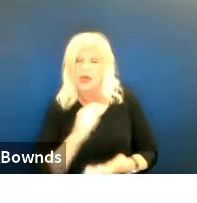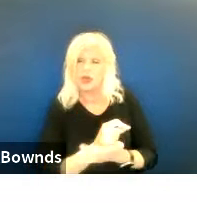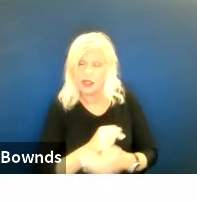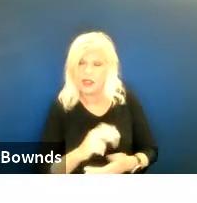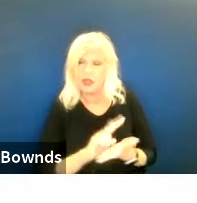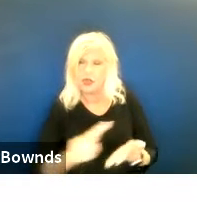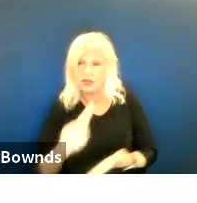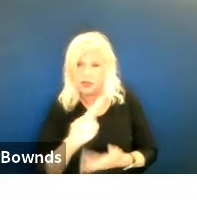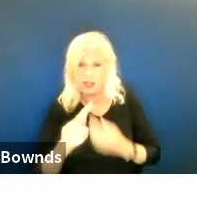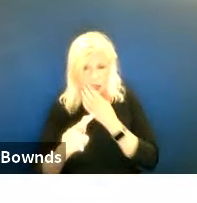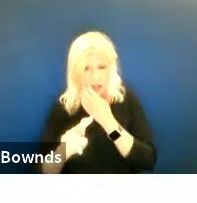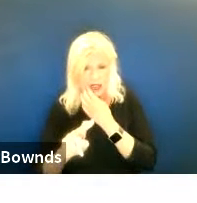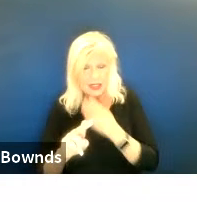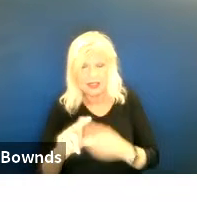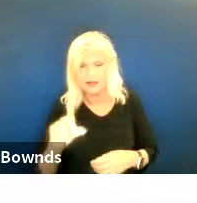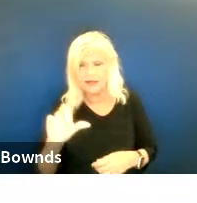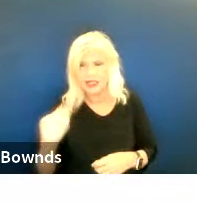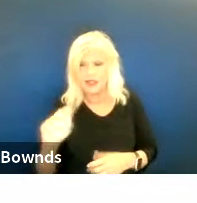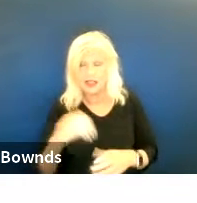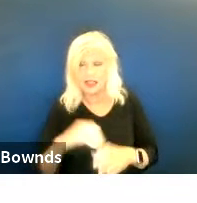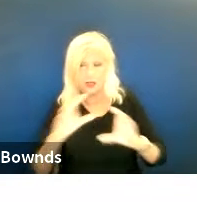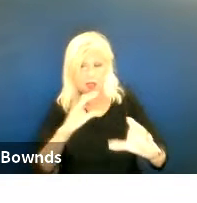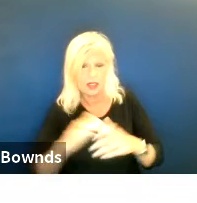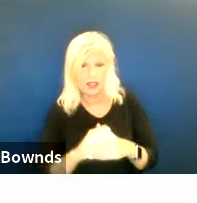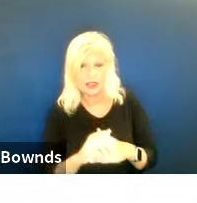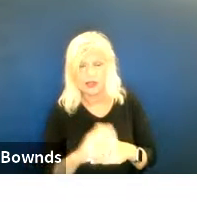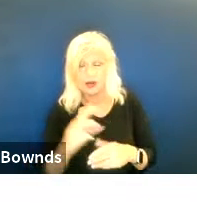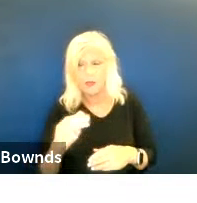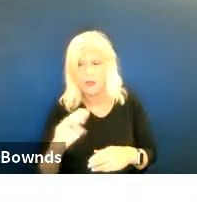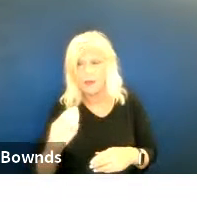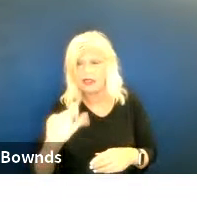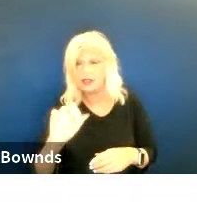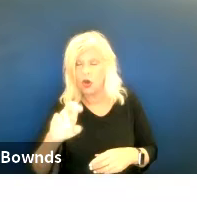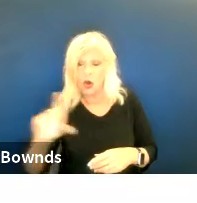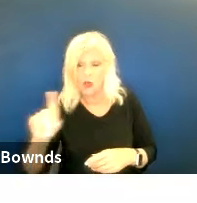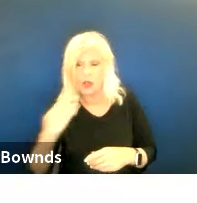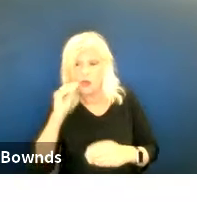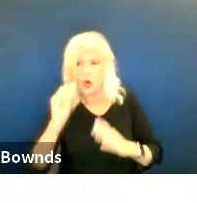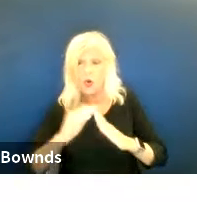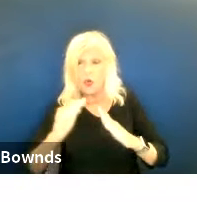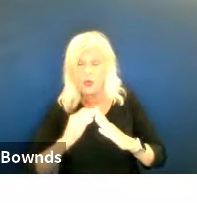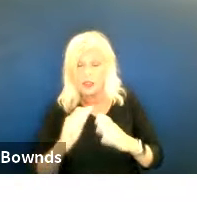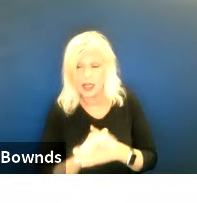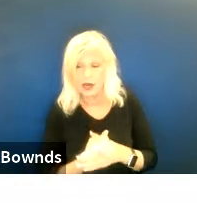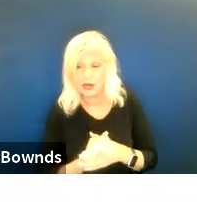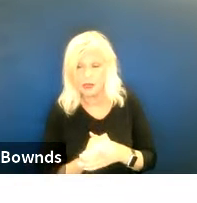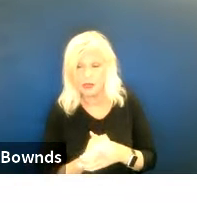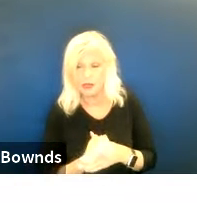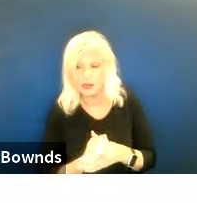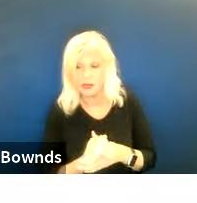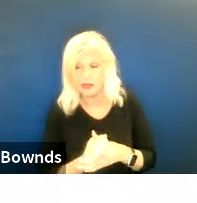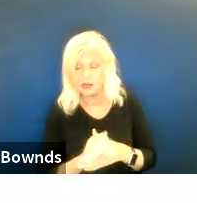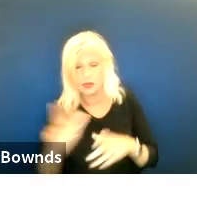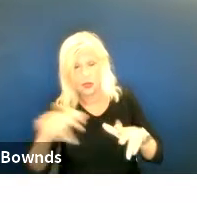Dayton with a BA in communications, Ms. Allred returned to her hometown in Baltimore to work for the Mayor's Office